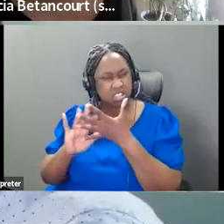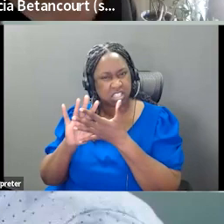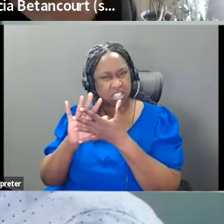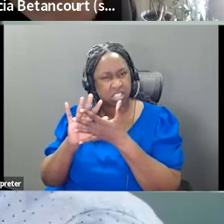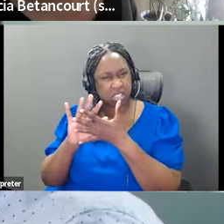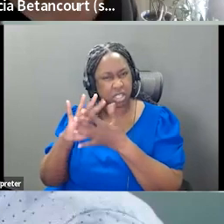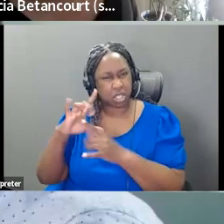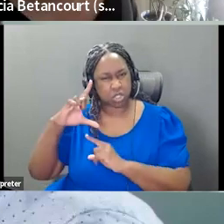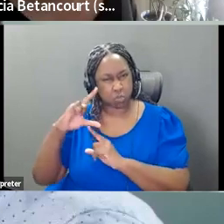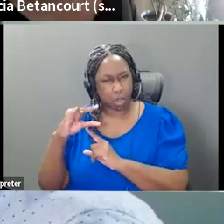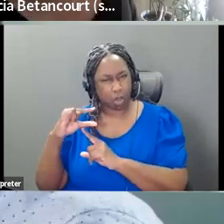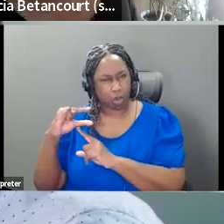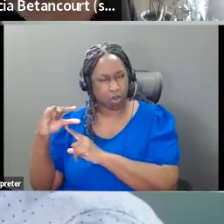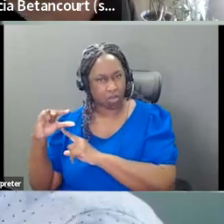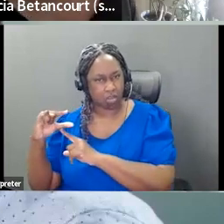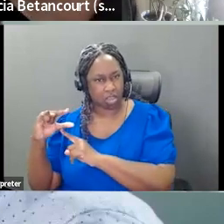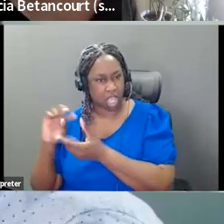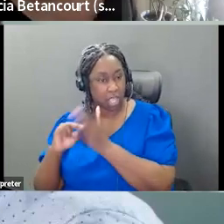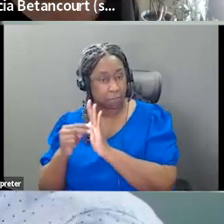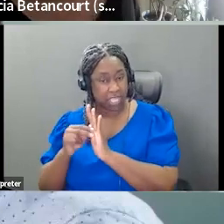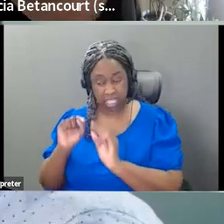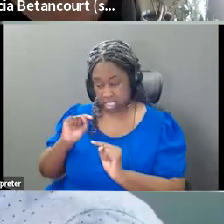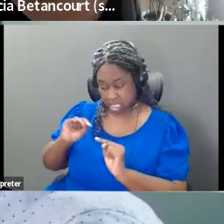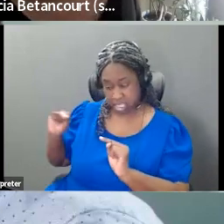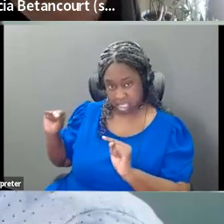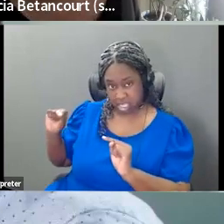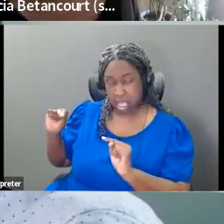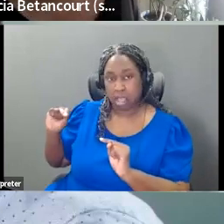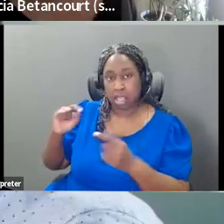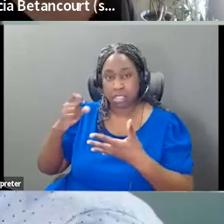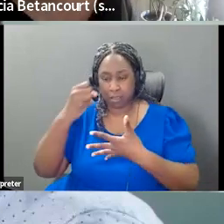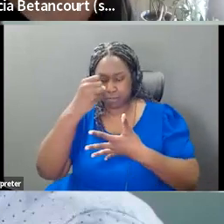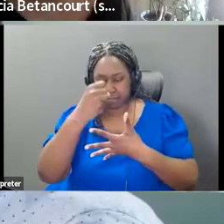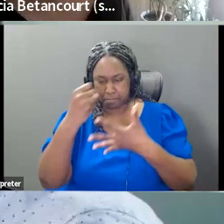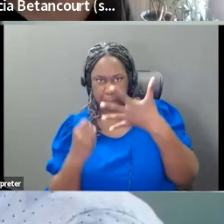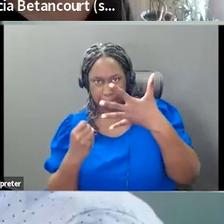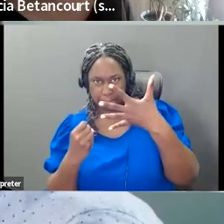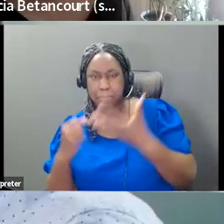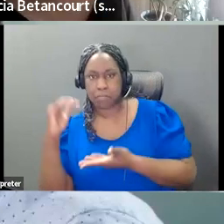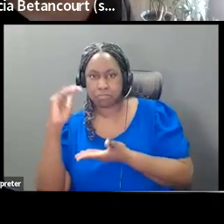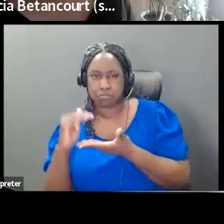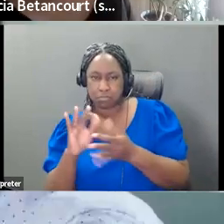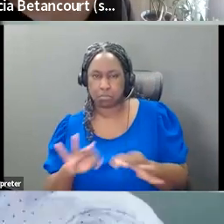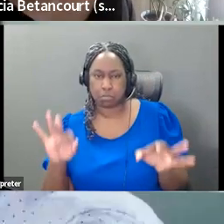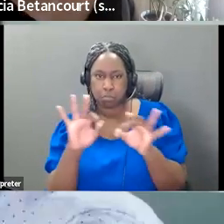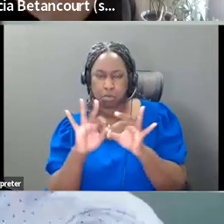and this subliminally tells us that they are less important than the main character.